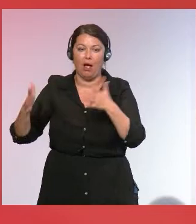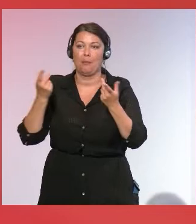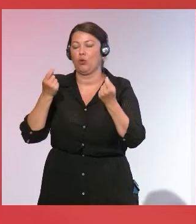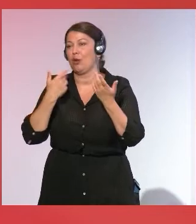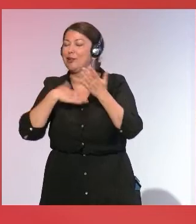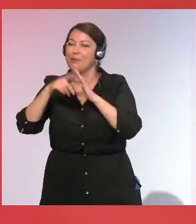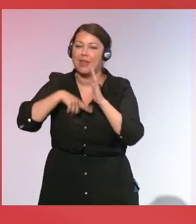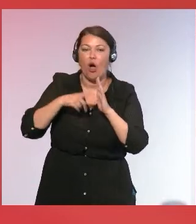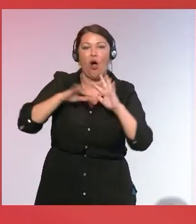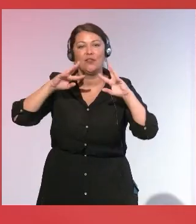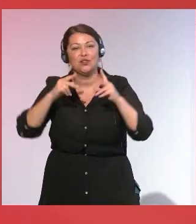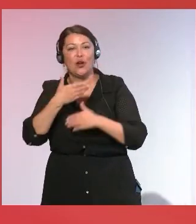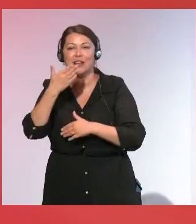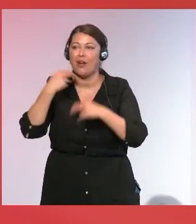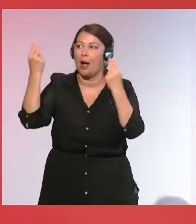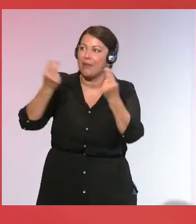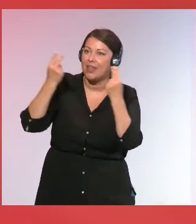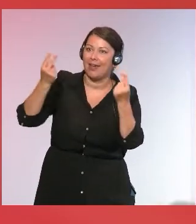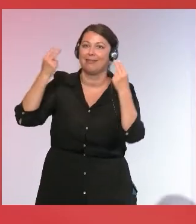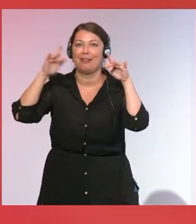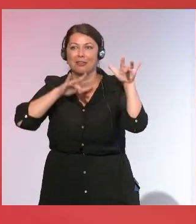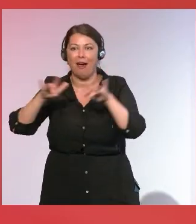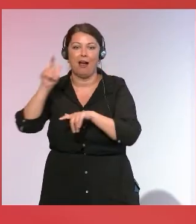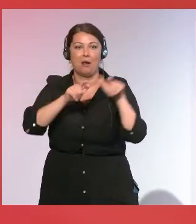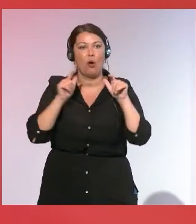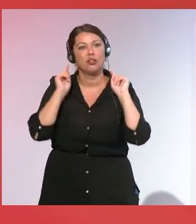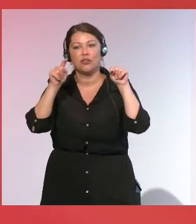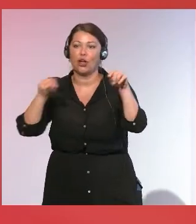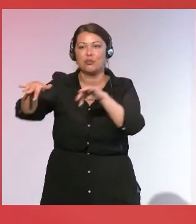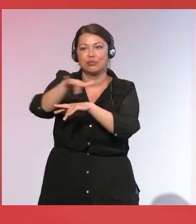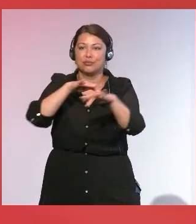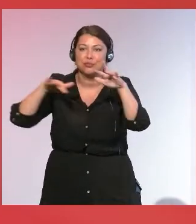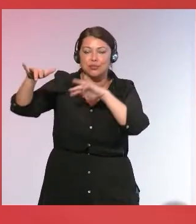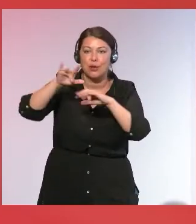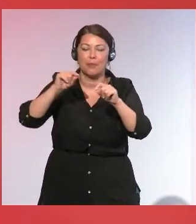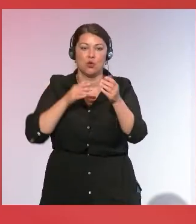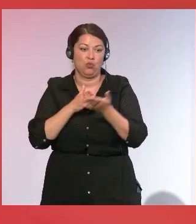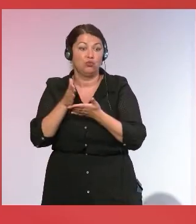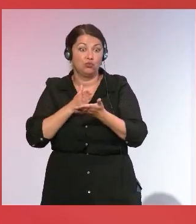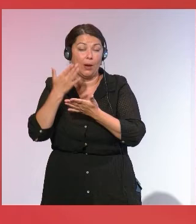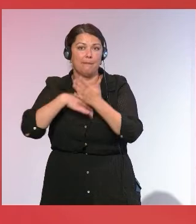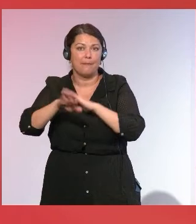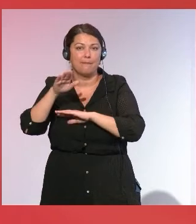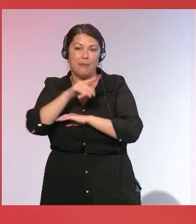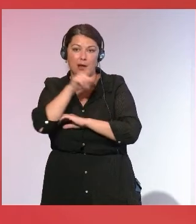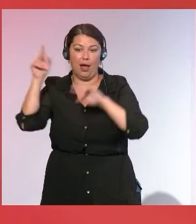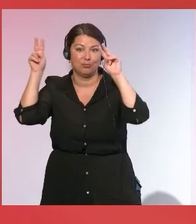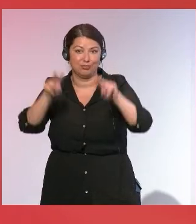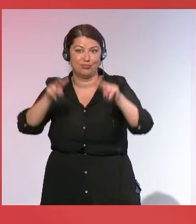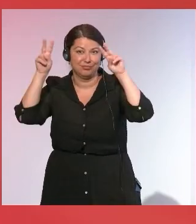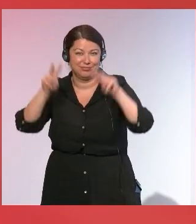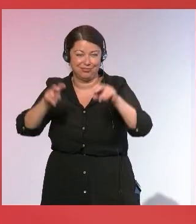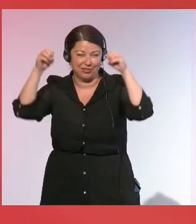outside, recreation, and being exposed to UV. And through this, and if you're not protecting yourself well